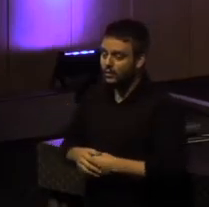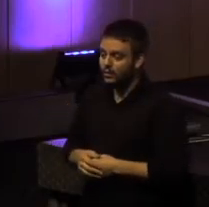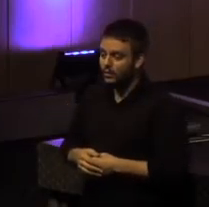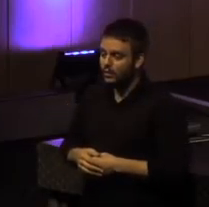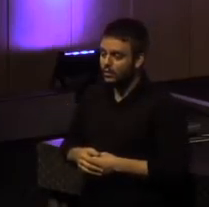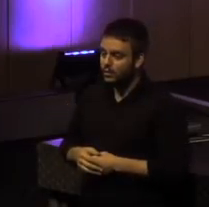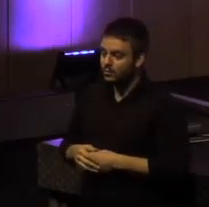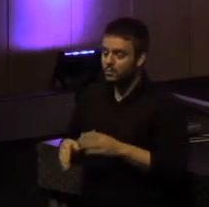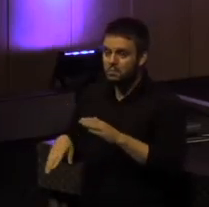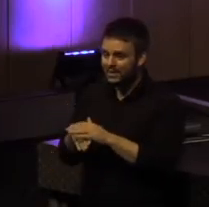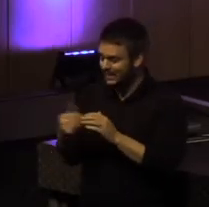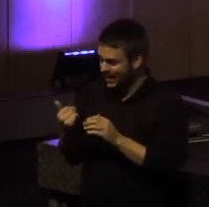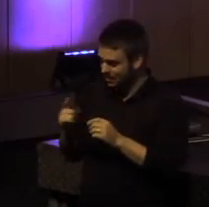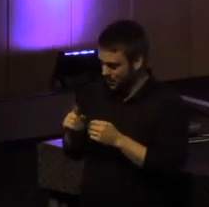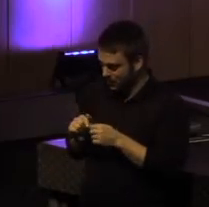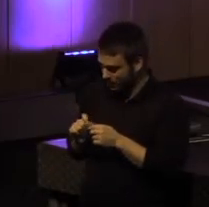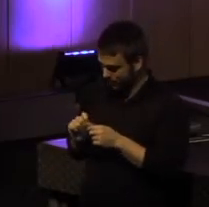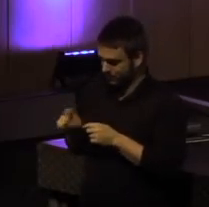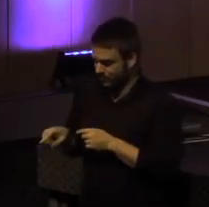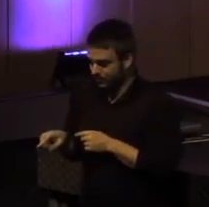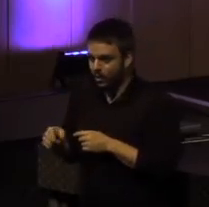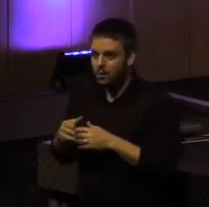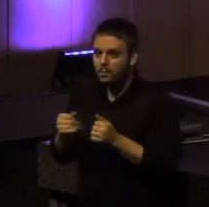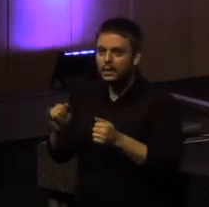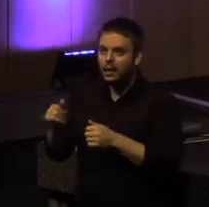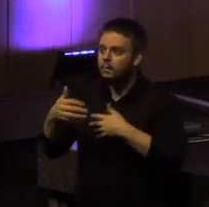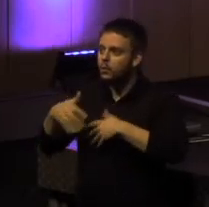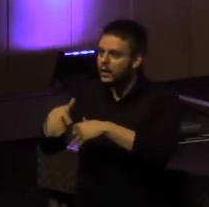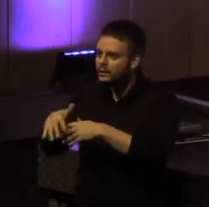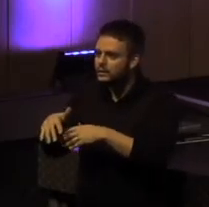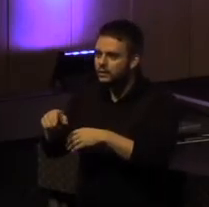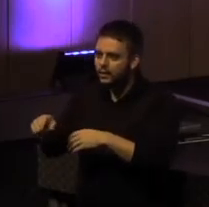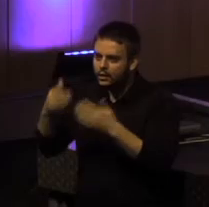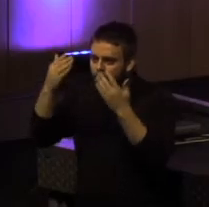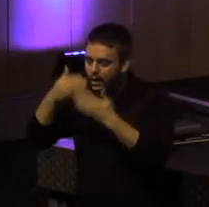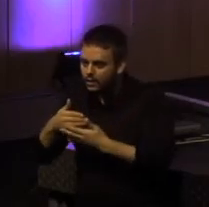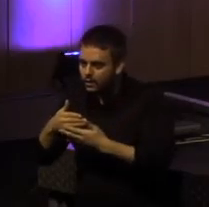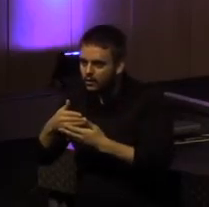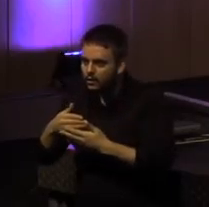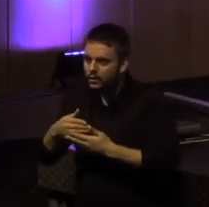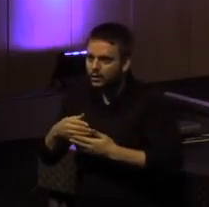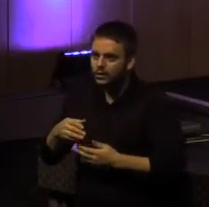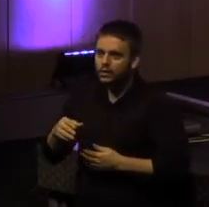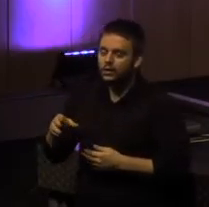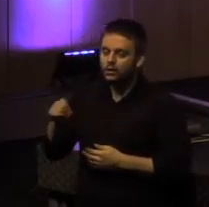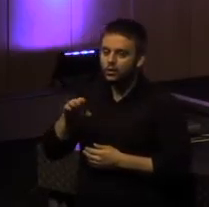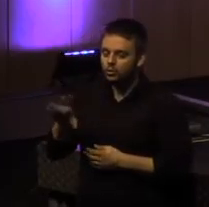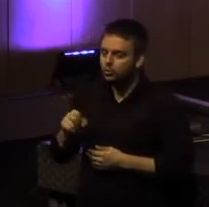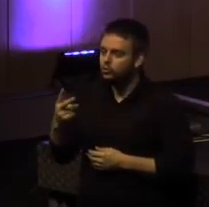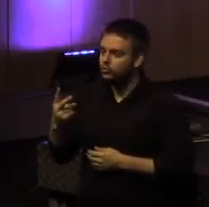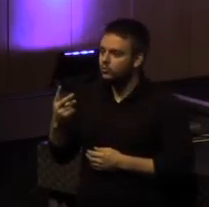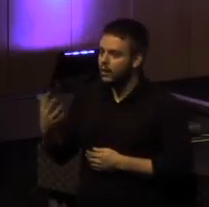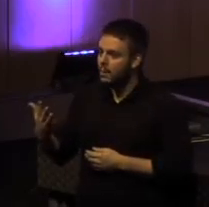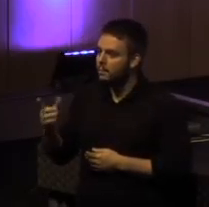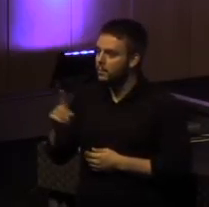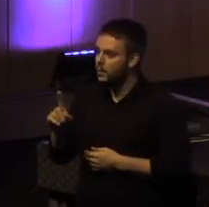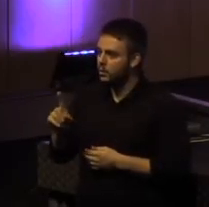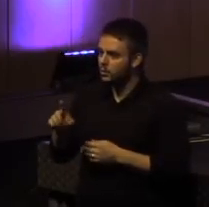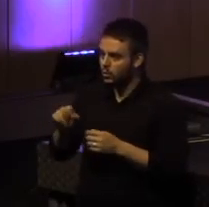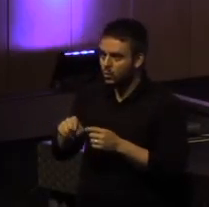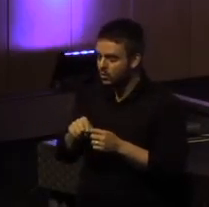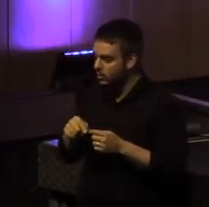reports, scan social media, and find reports of people killed, and then they're going to confirm it with